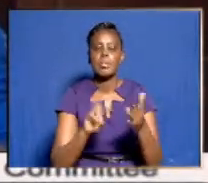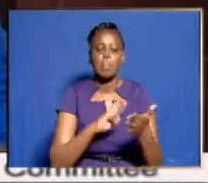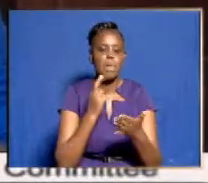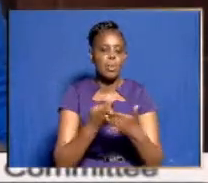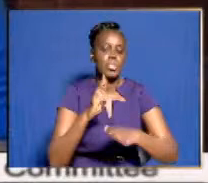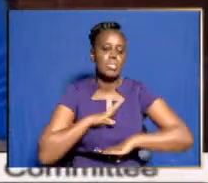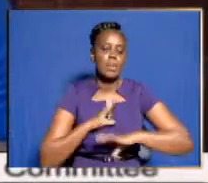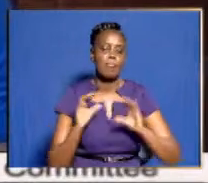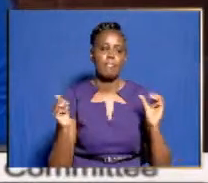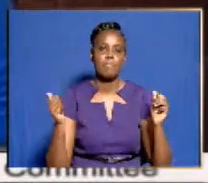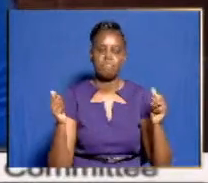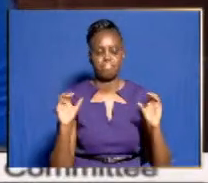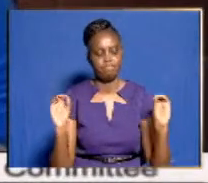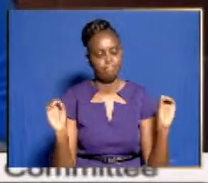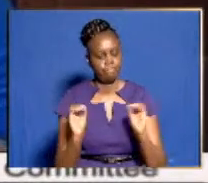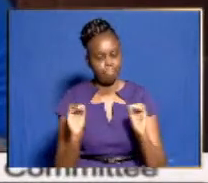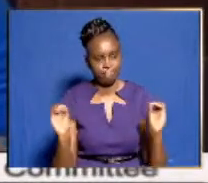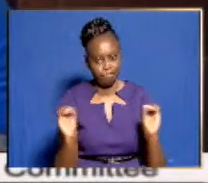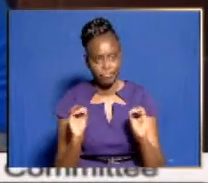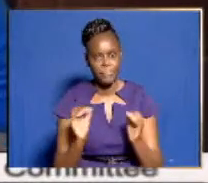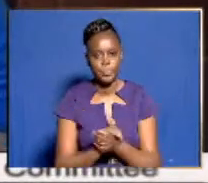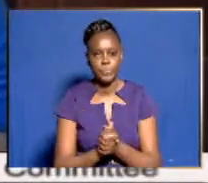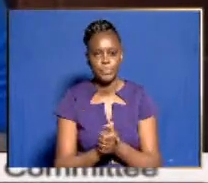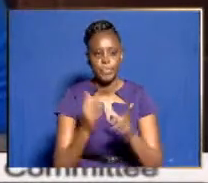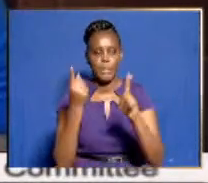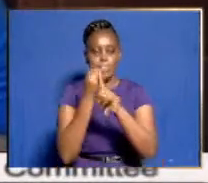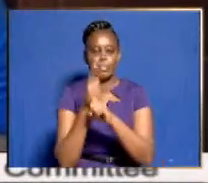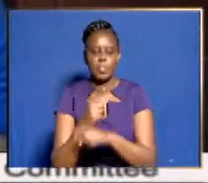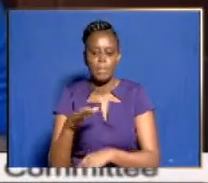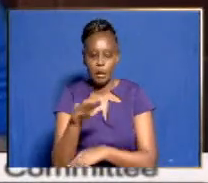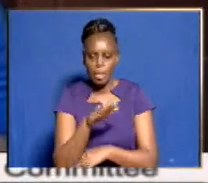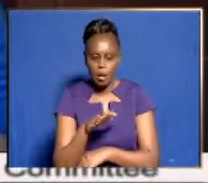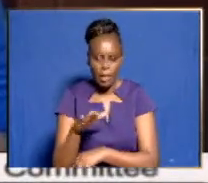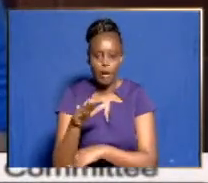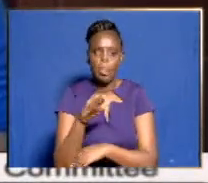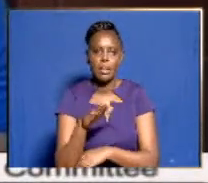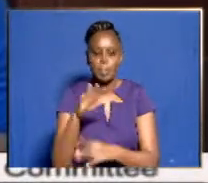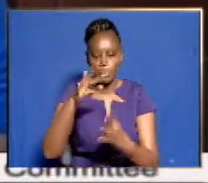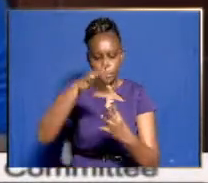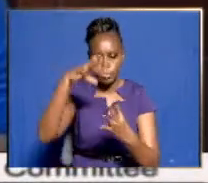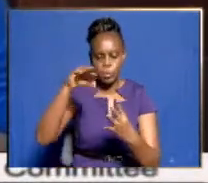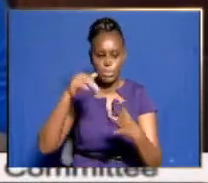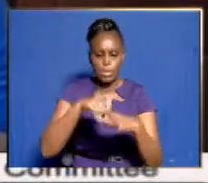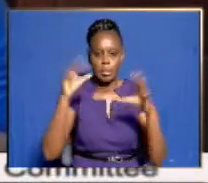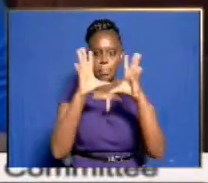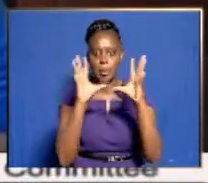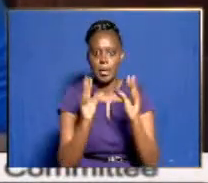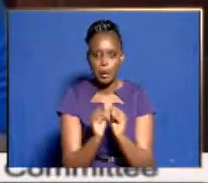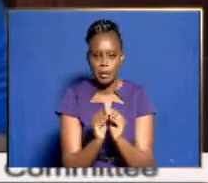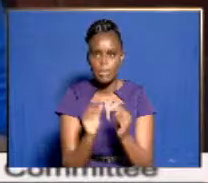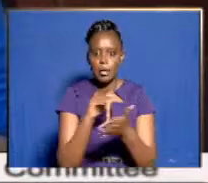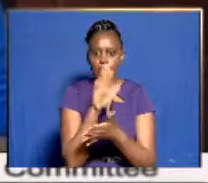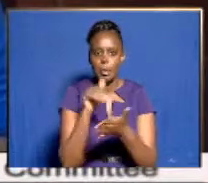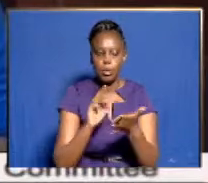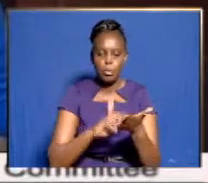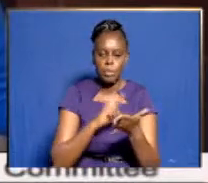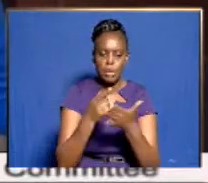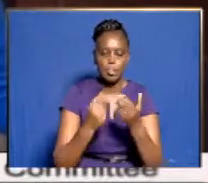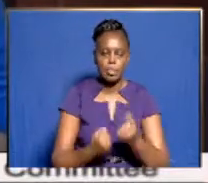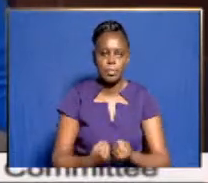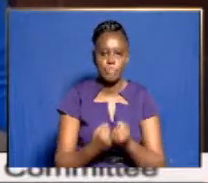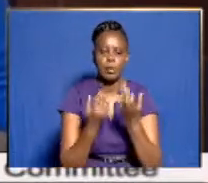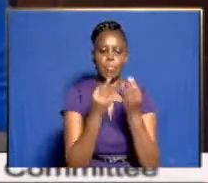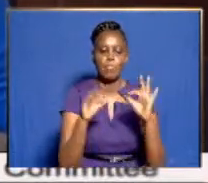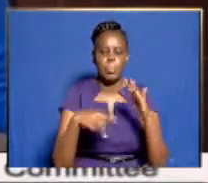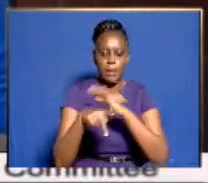enough. Mr. Speaker, the various areas of spending which have been given priority in the budget include resources to support free